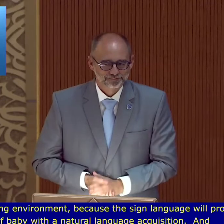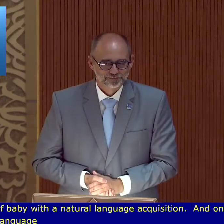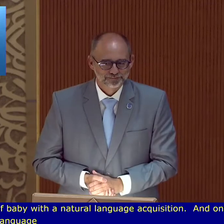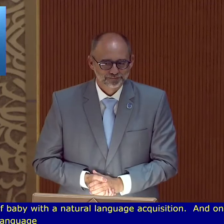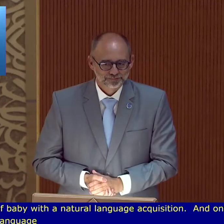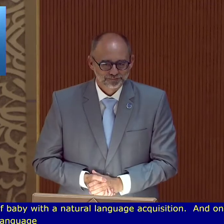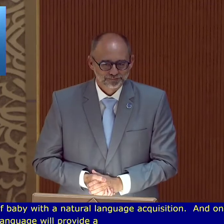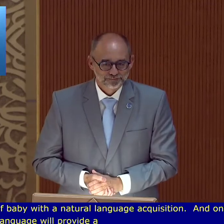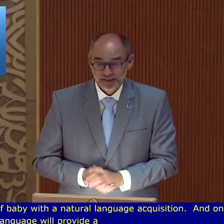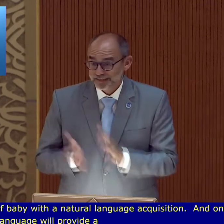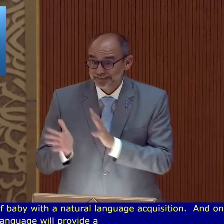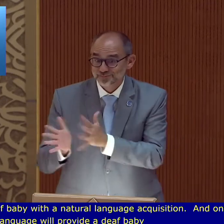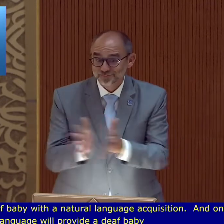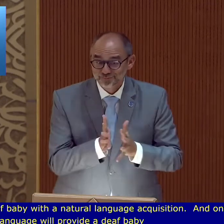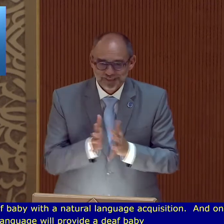language acquisition.